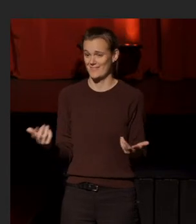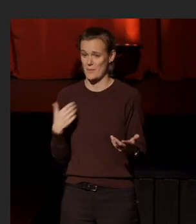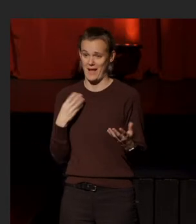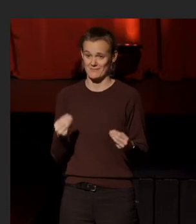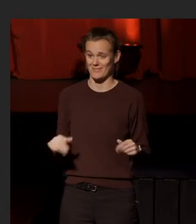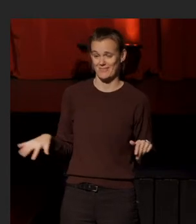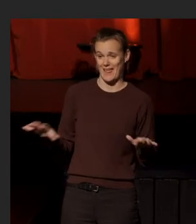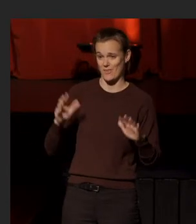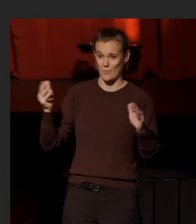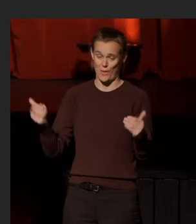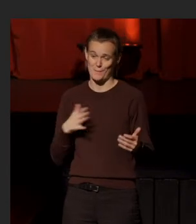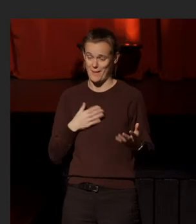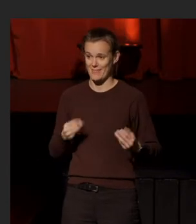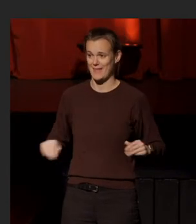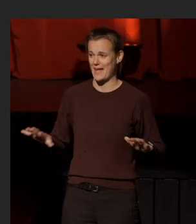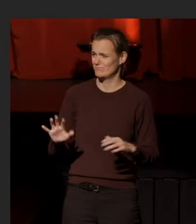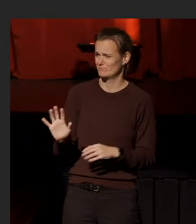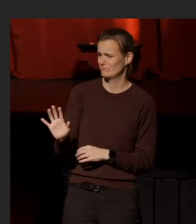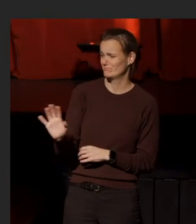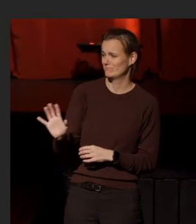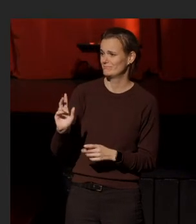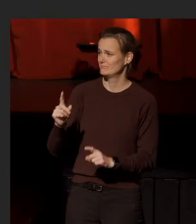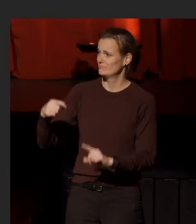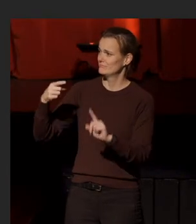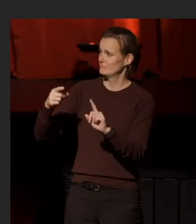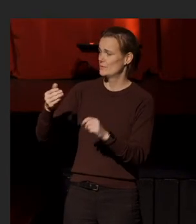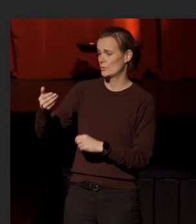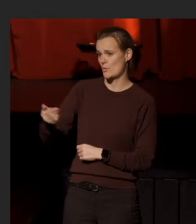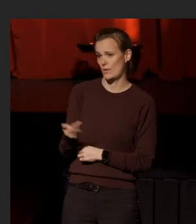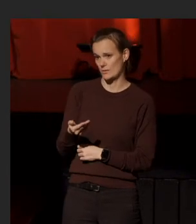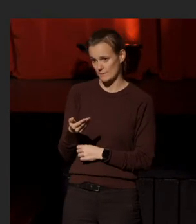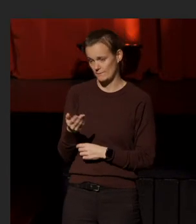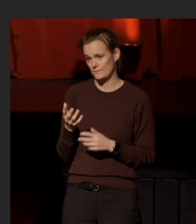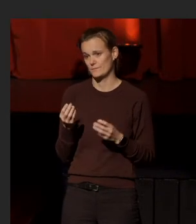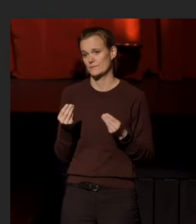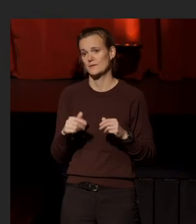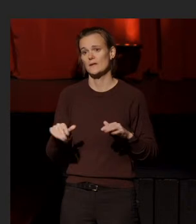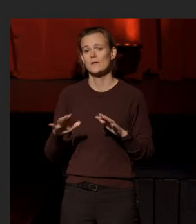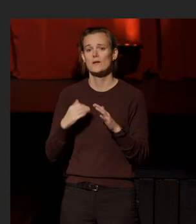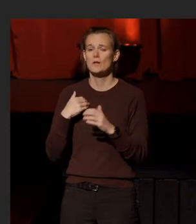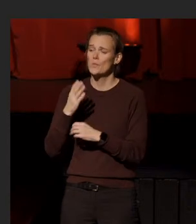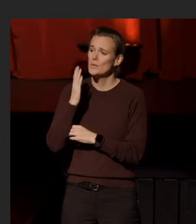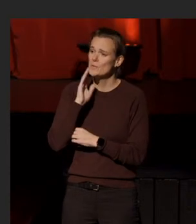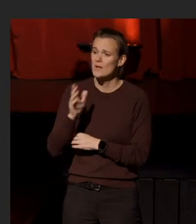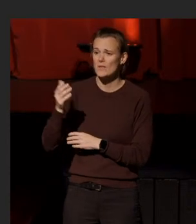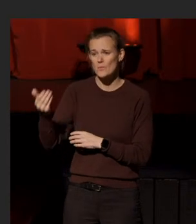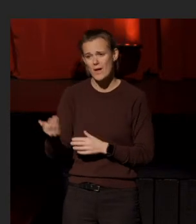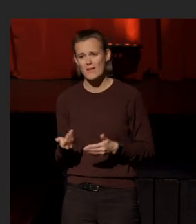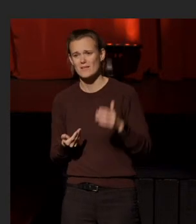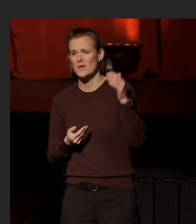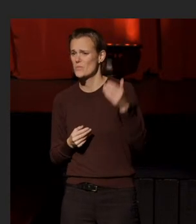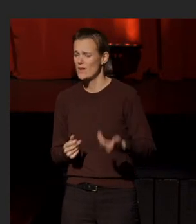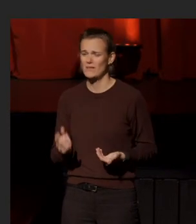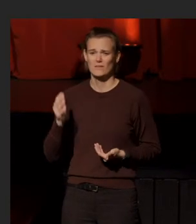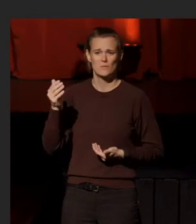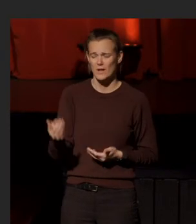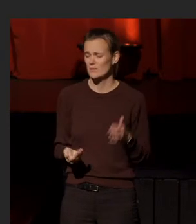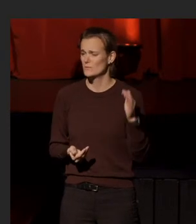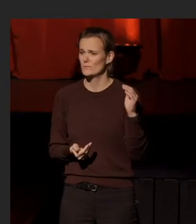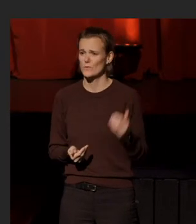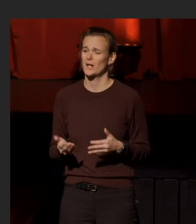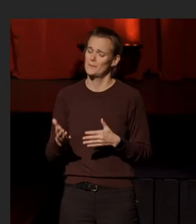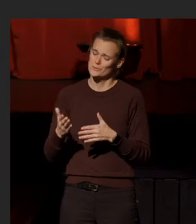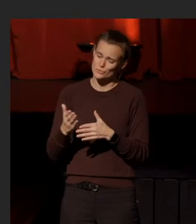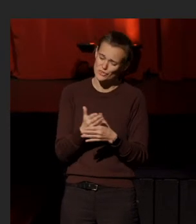I welcome you to the territory that we will always welcome people to share in the earth, in